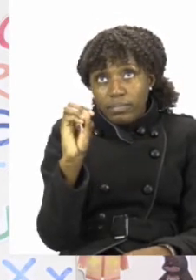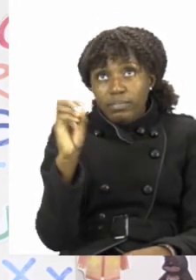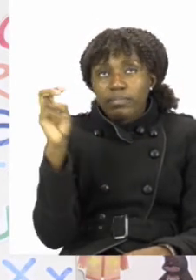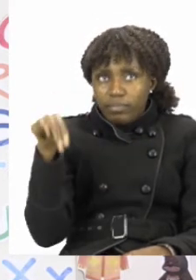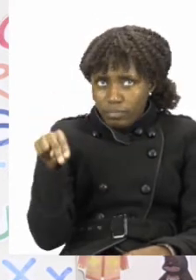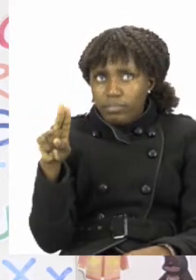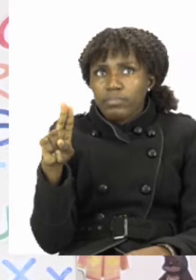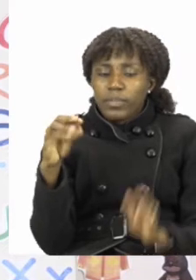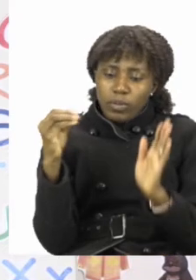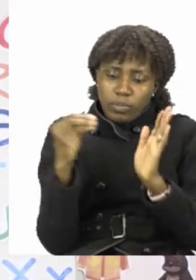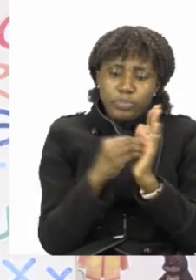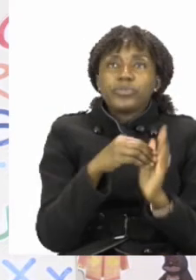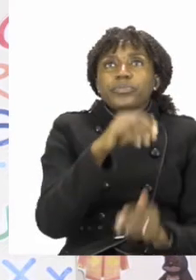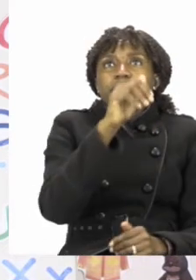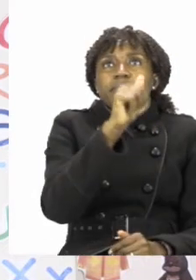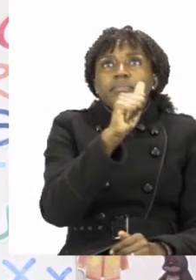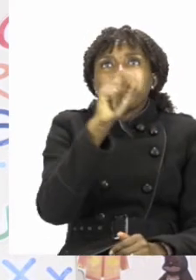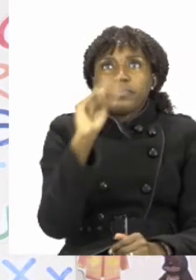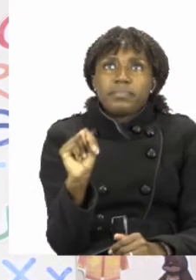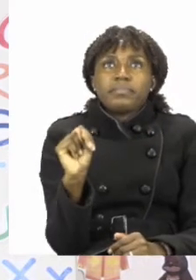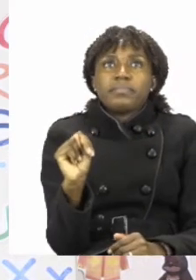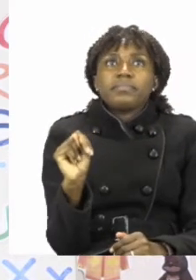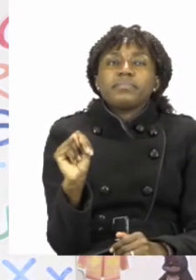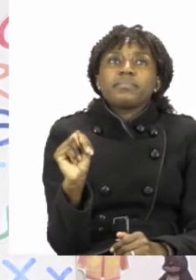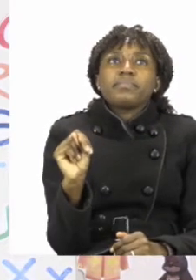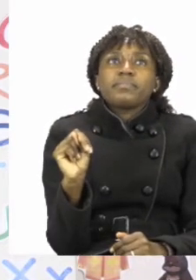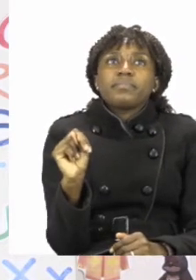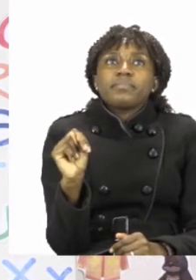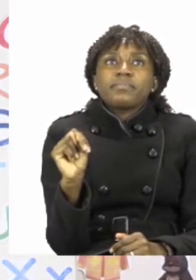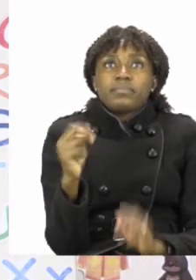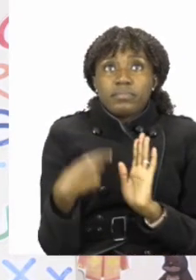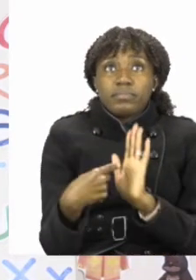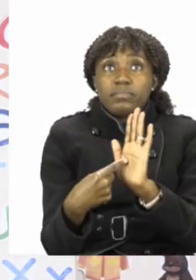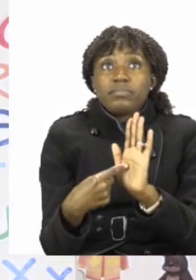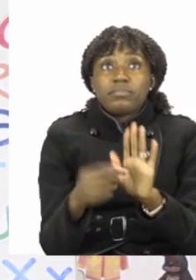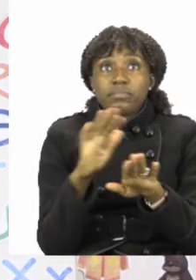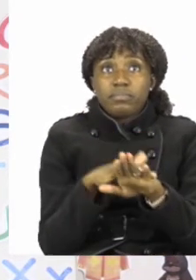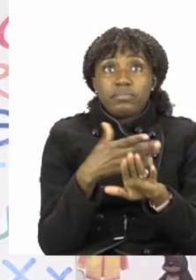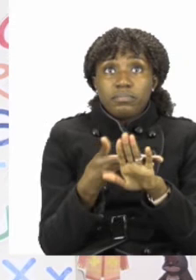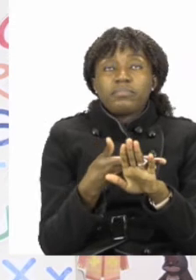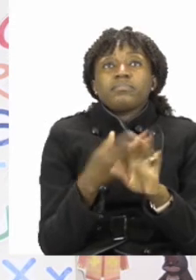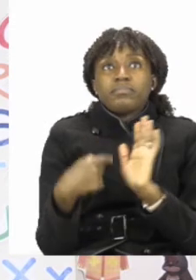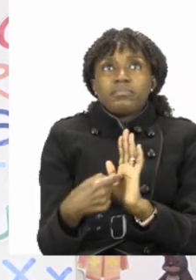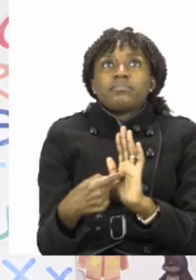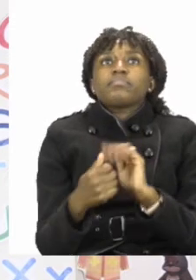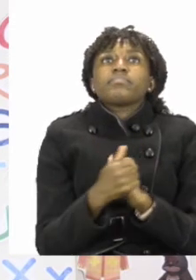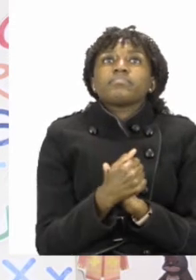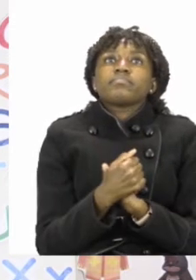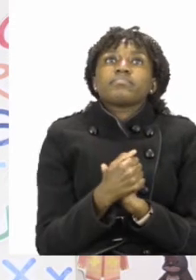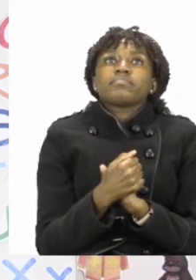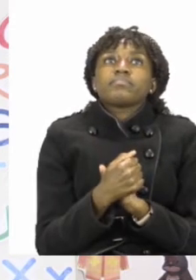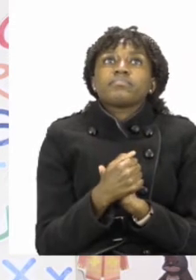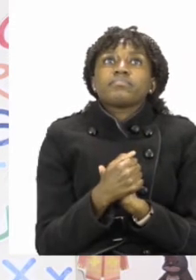O, or U. So we're going to do the first 2 and the last 2 together. We're going to do